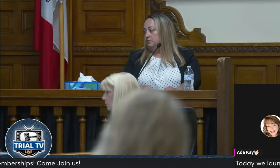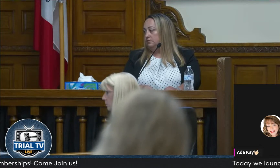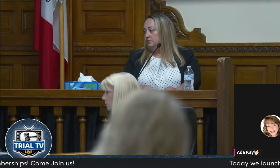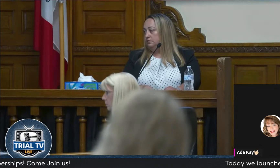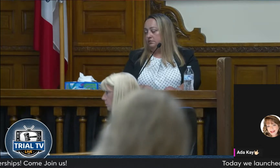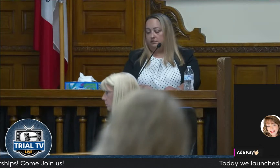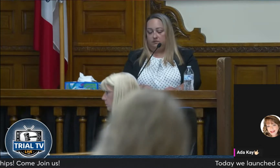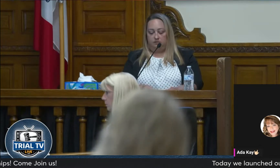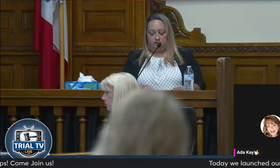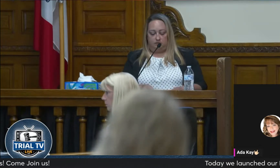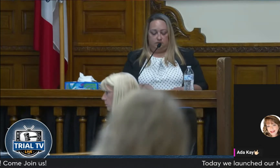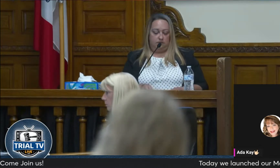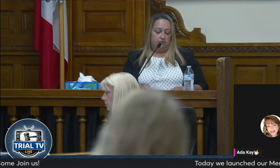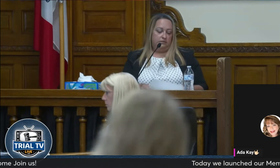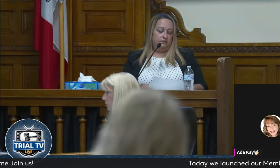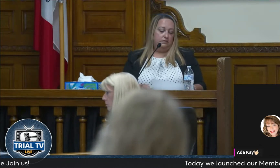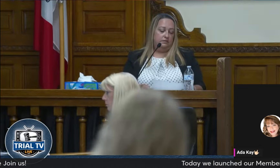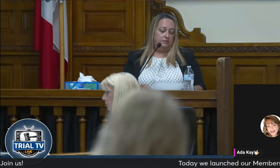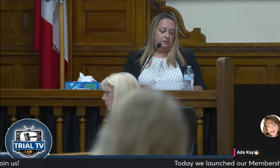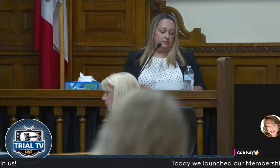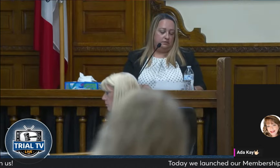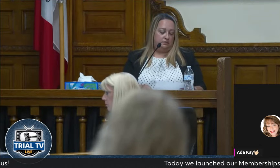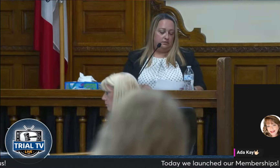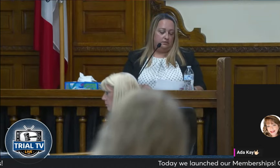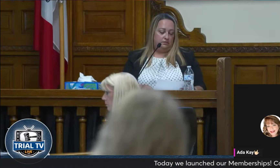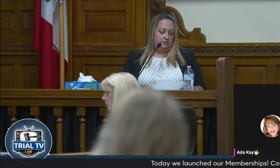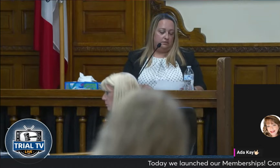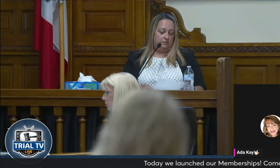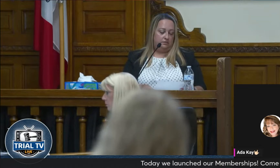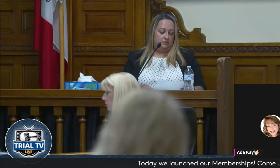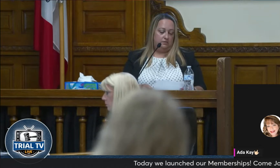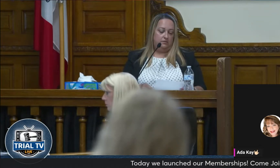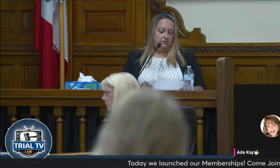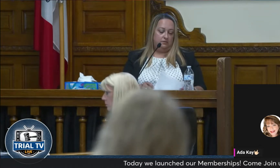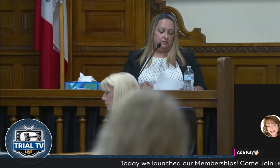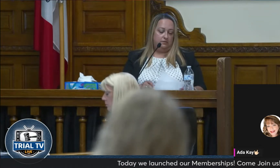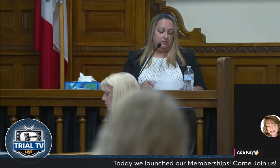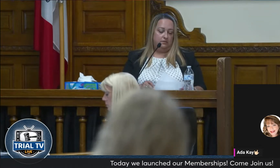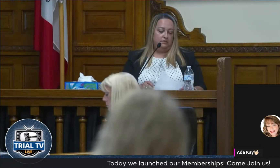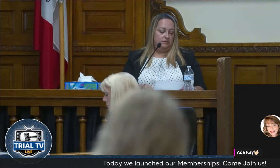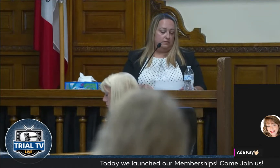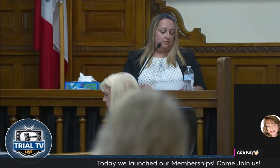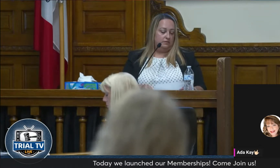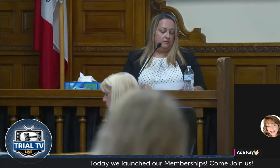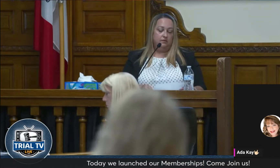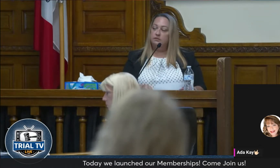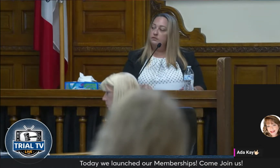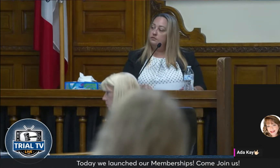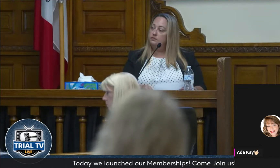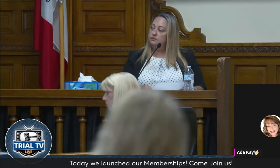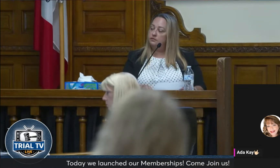looking at exhibit number 38, your report dated April 3rd.